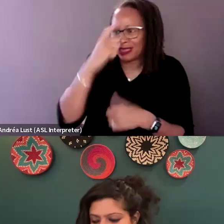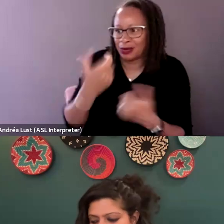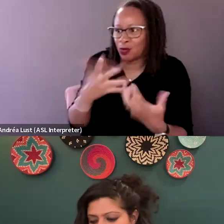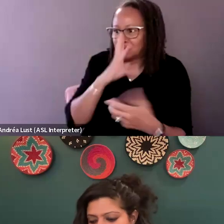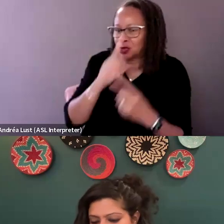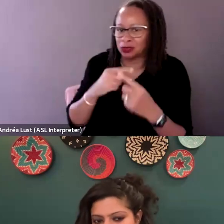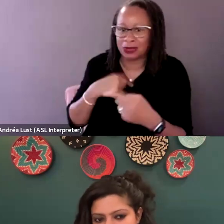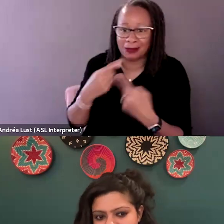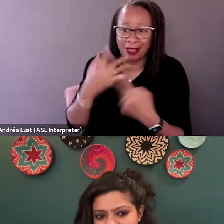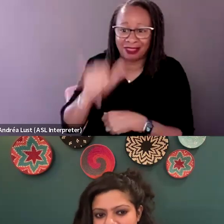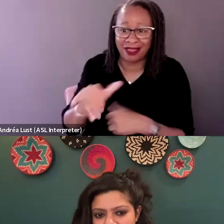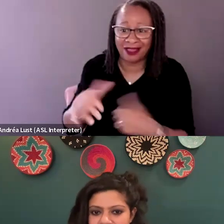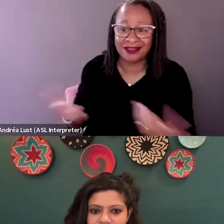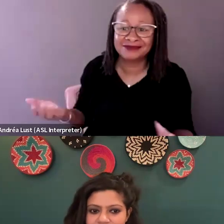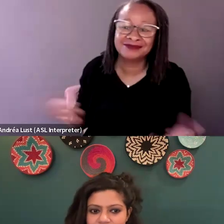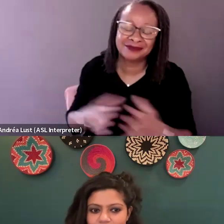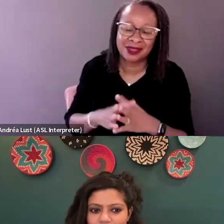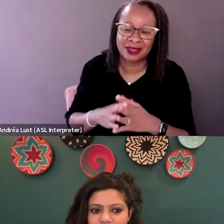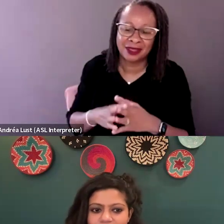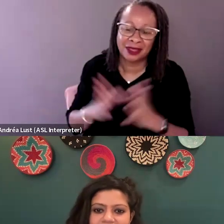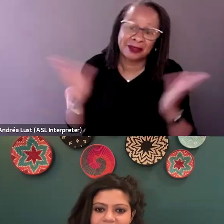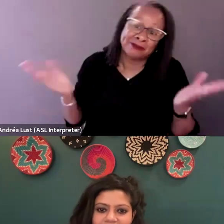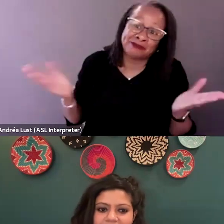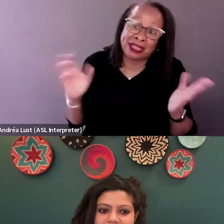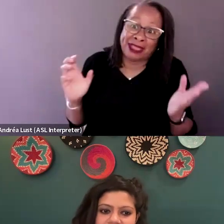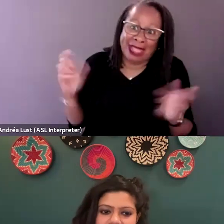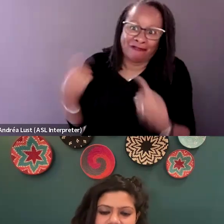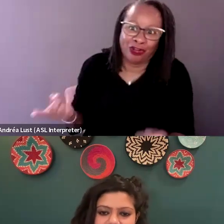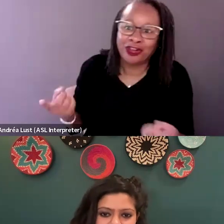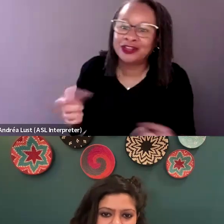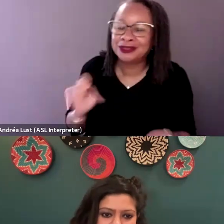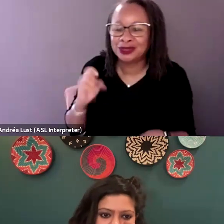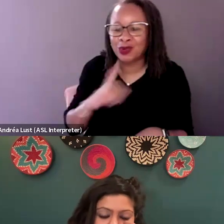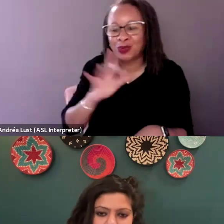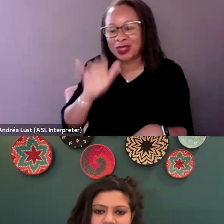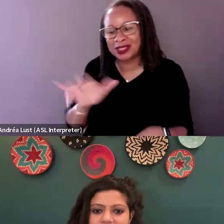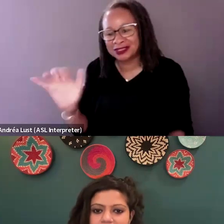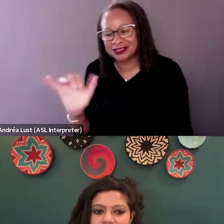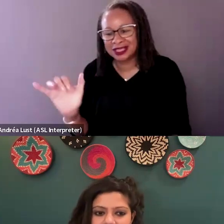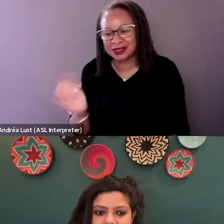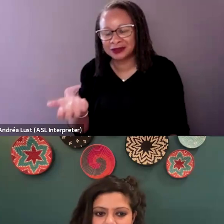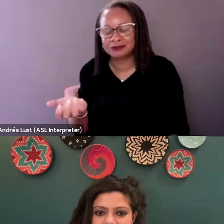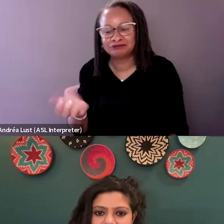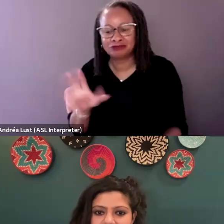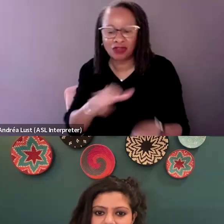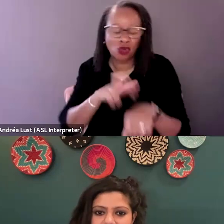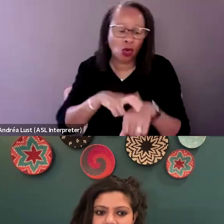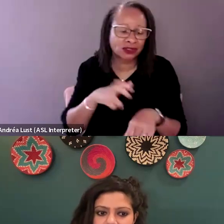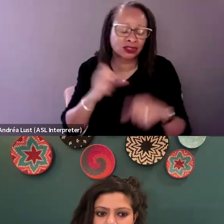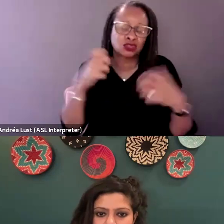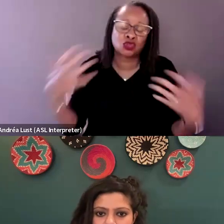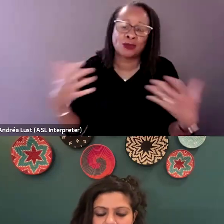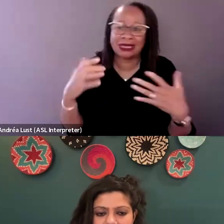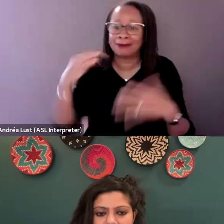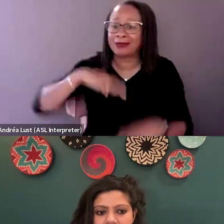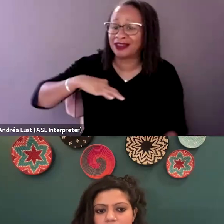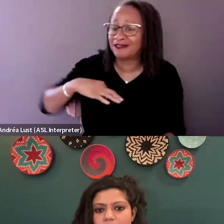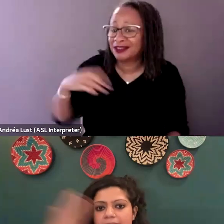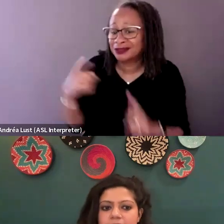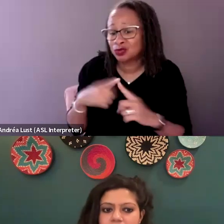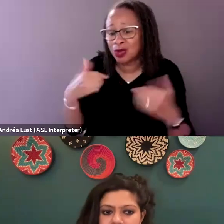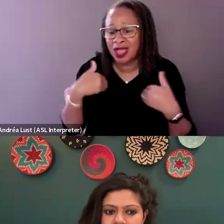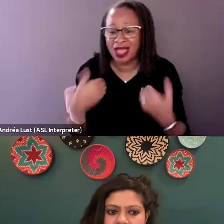more, I mean, it's strategic. It's a tactic. And I think it works just fine. I think everybody does it. It's almost kind of,